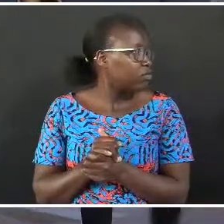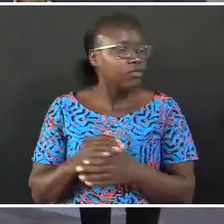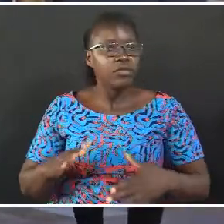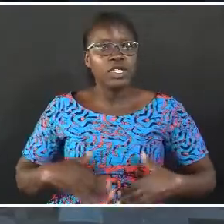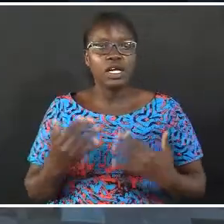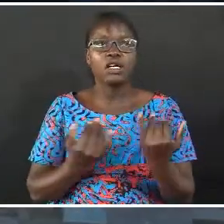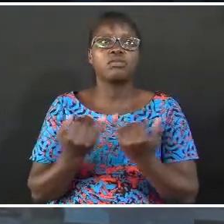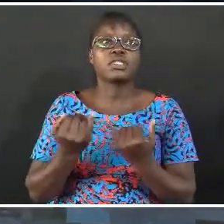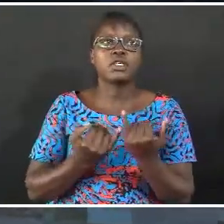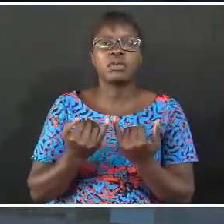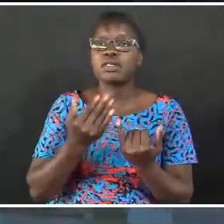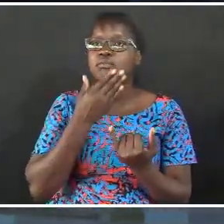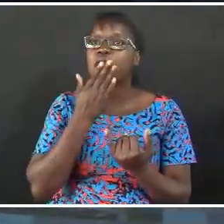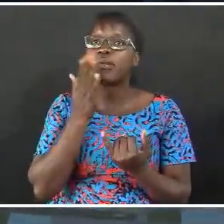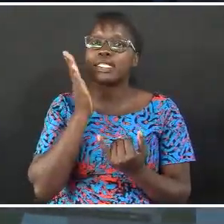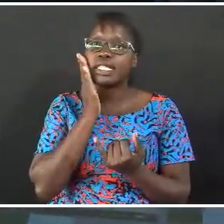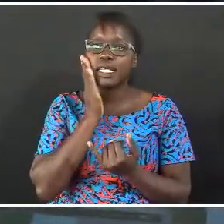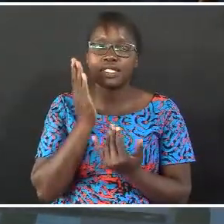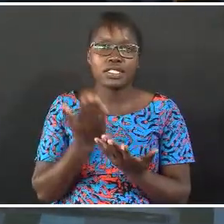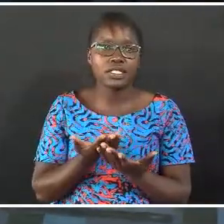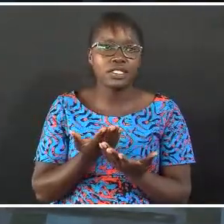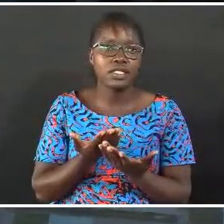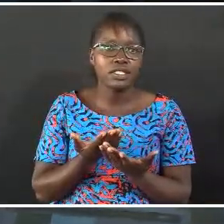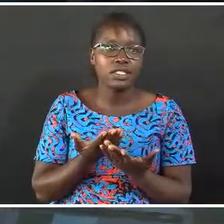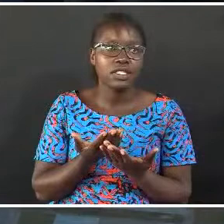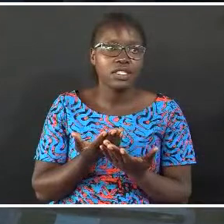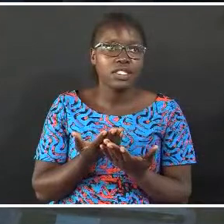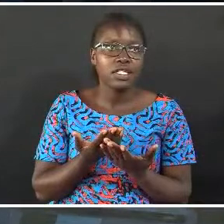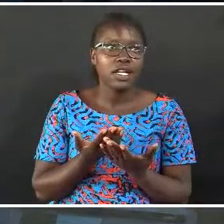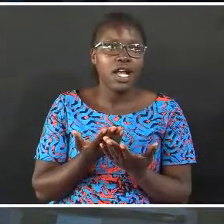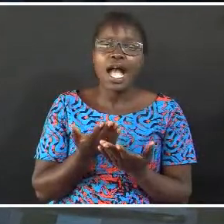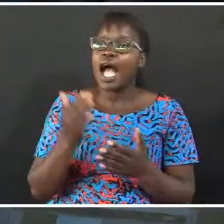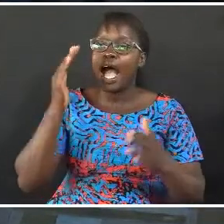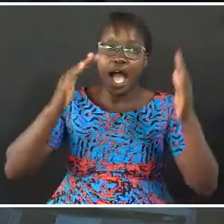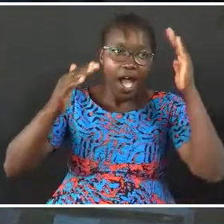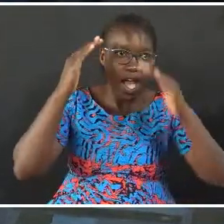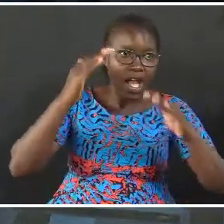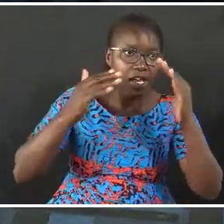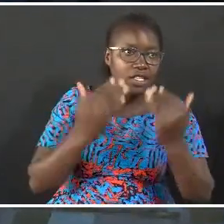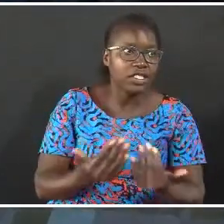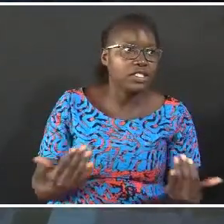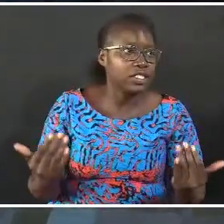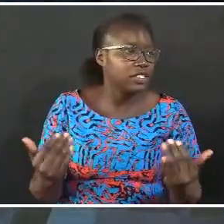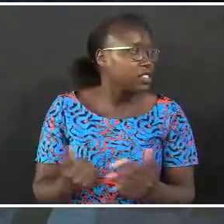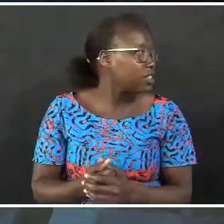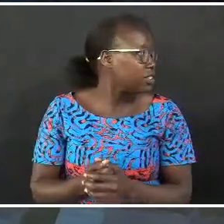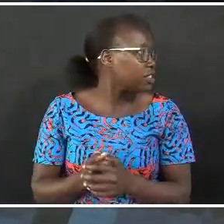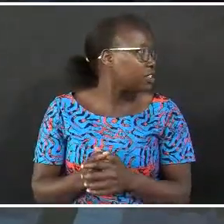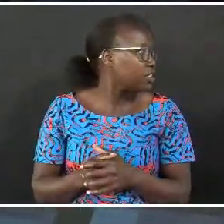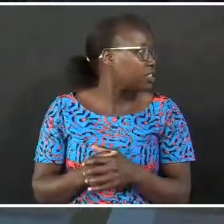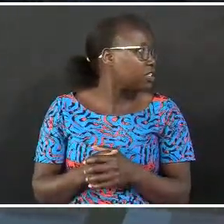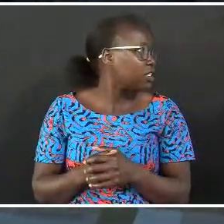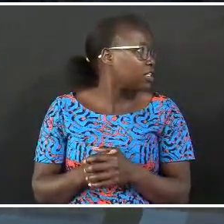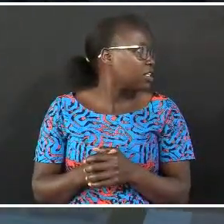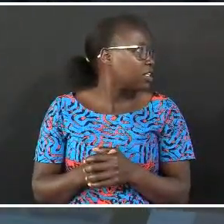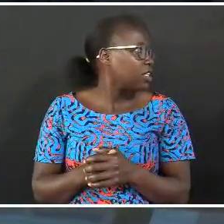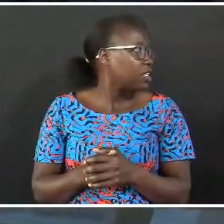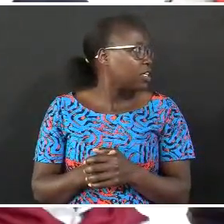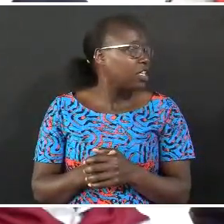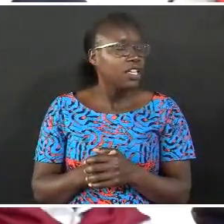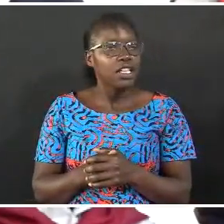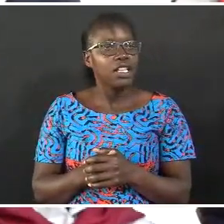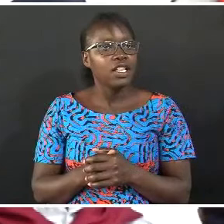Happy Sabbath, mommies and daddies. Hello, children. Hello, teacher. I